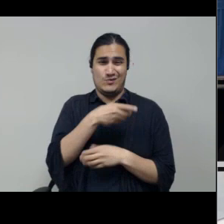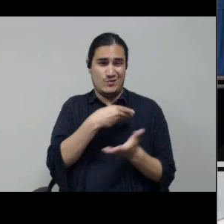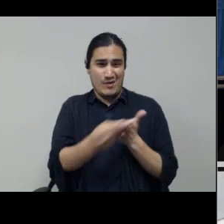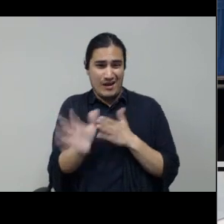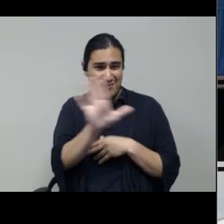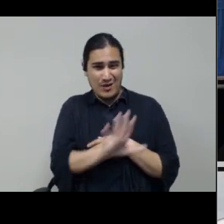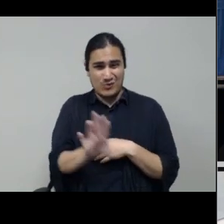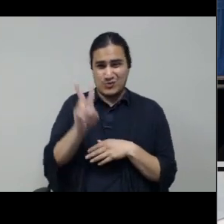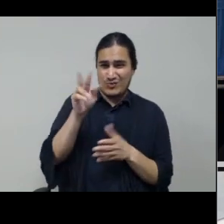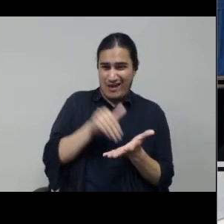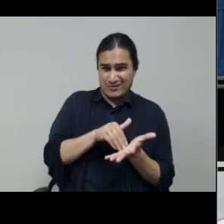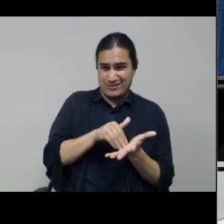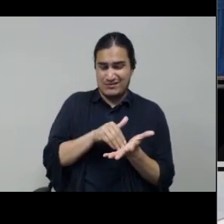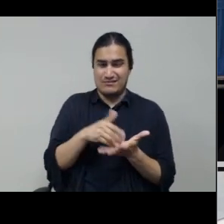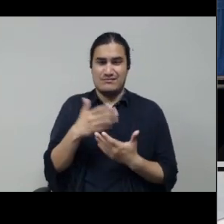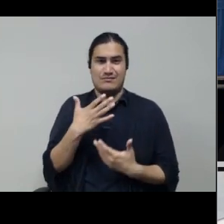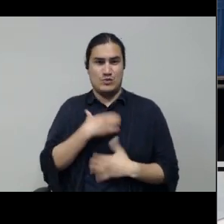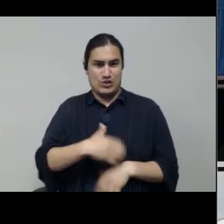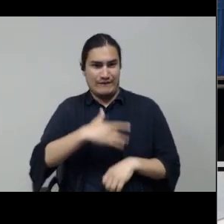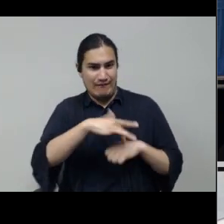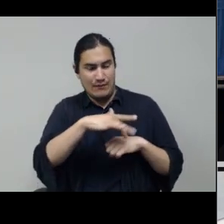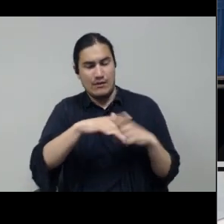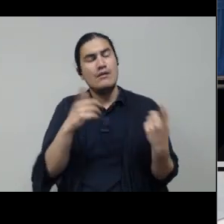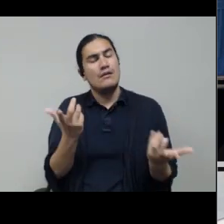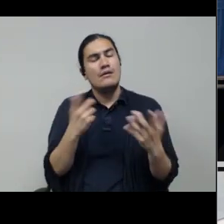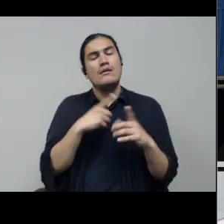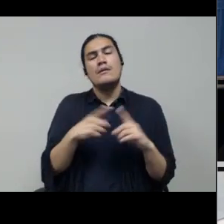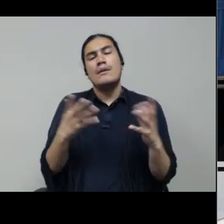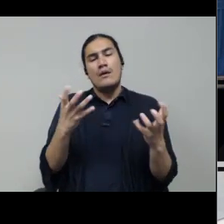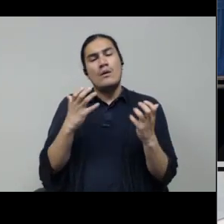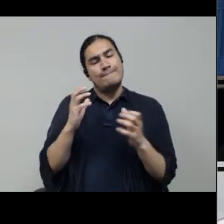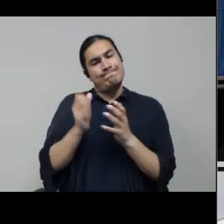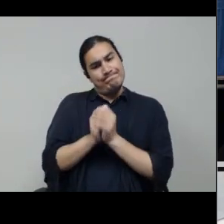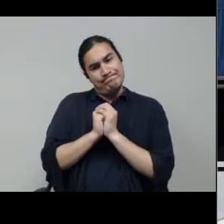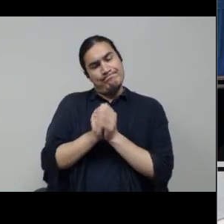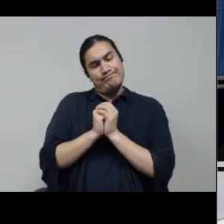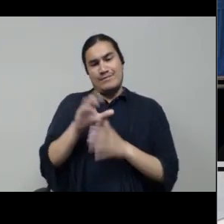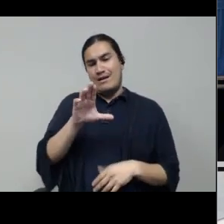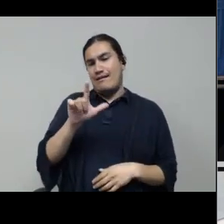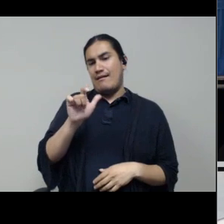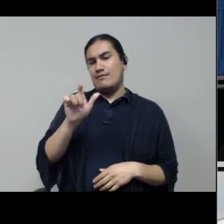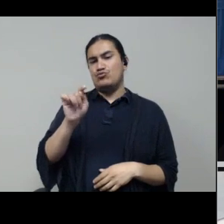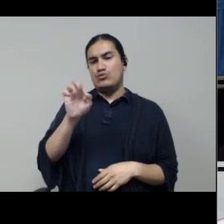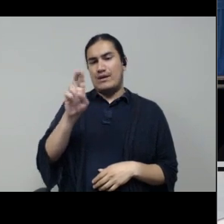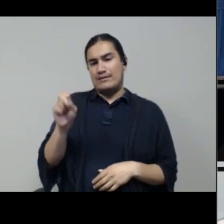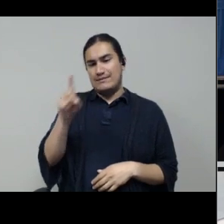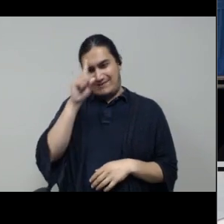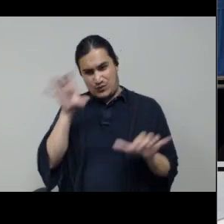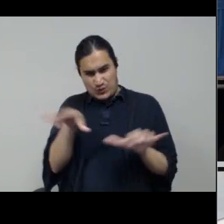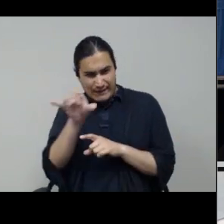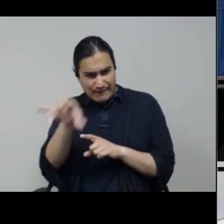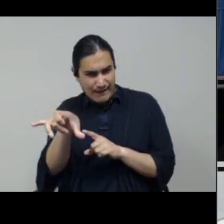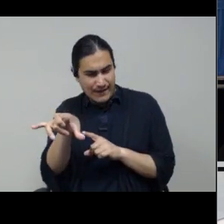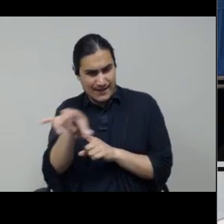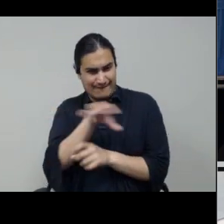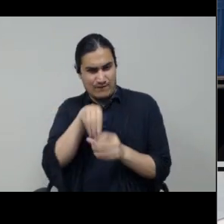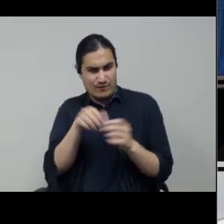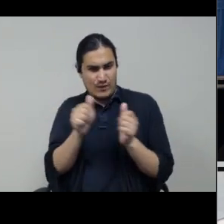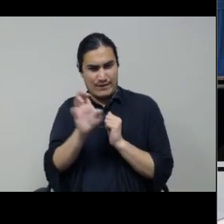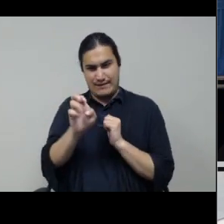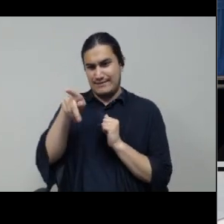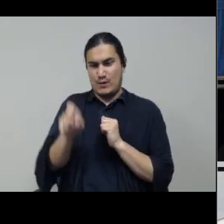those. I wish they were available. But I wanted to congratulate Caltrans for doing this. It's a monumental